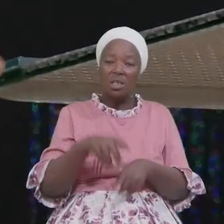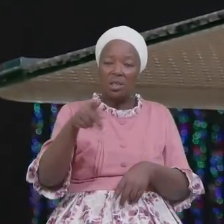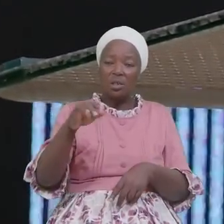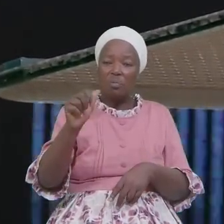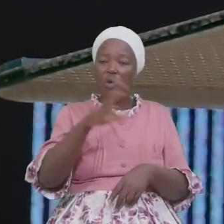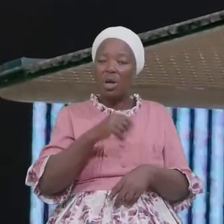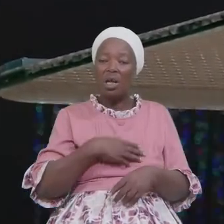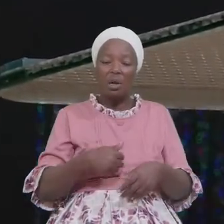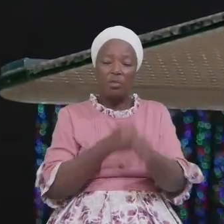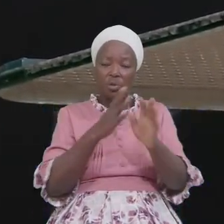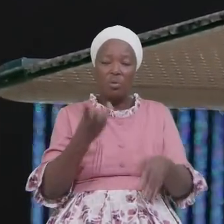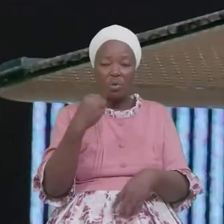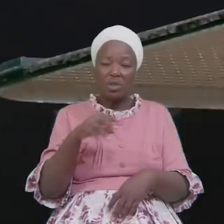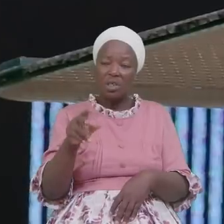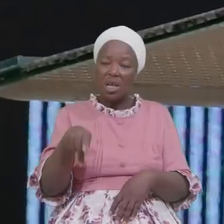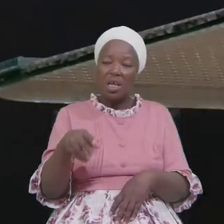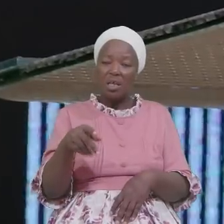could sing. And then